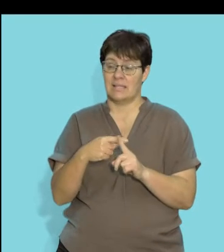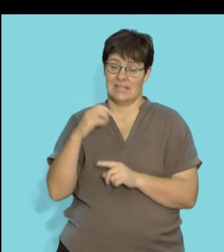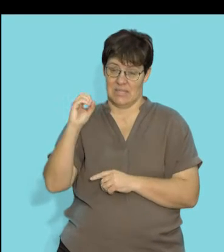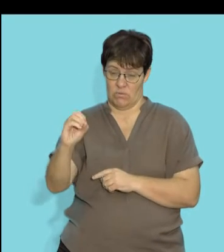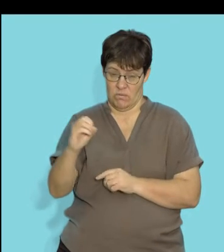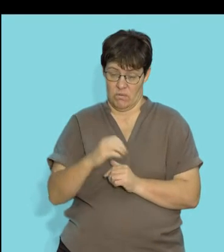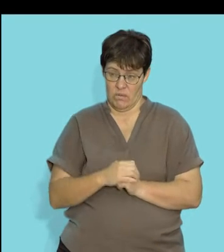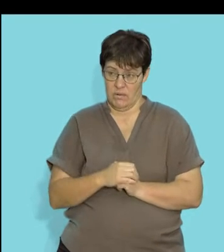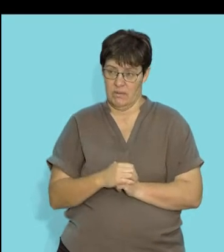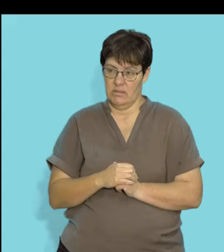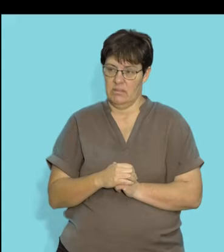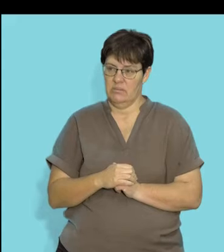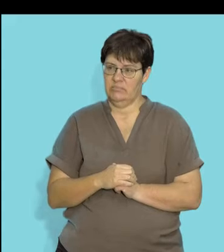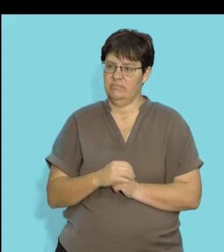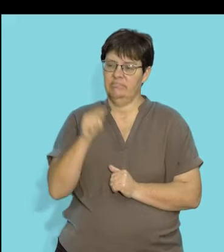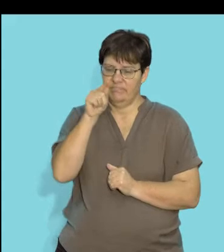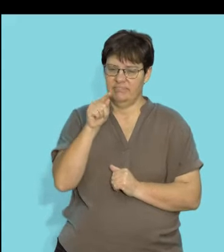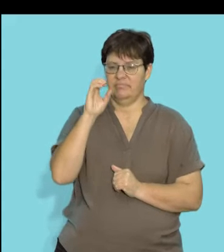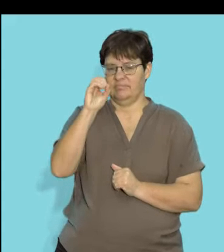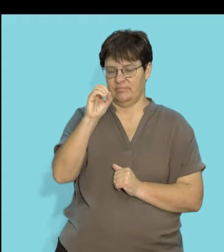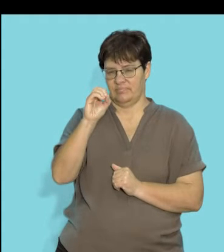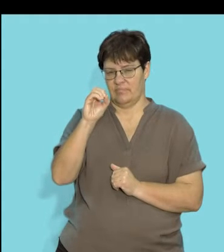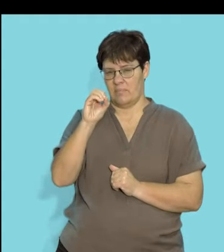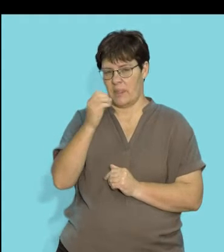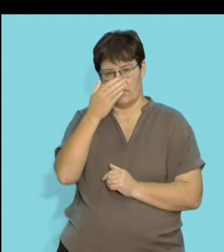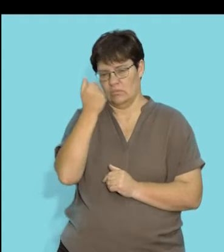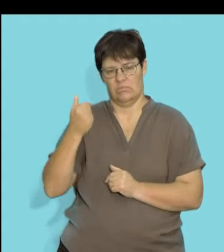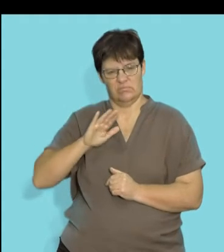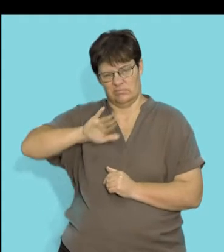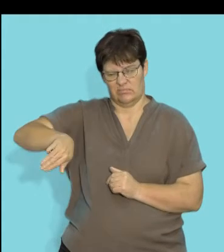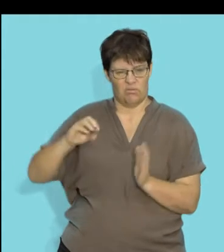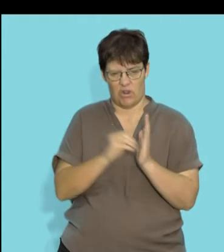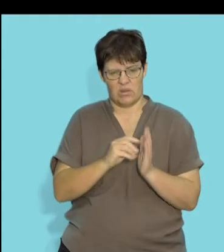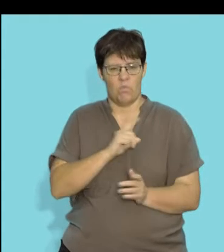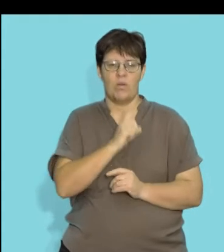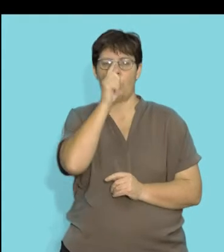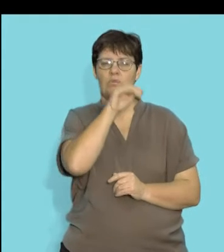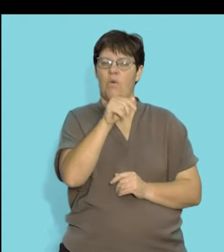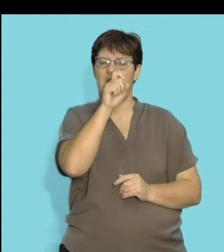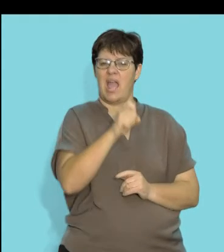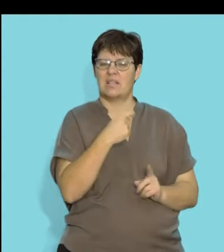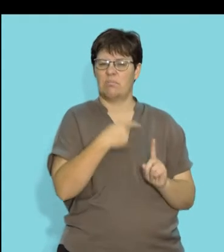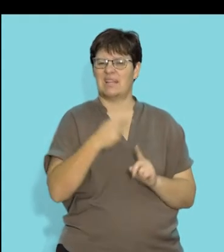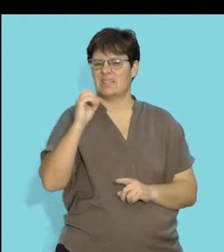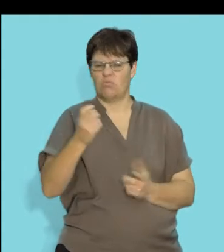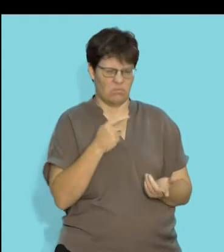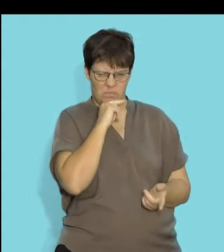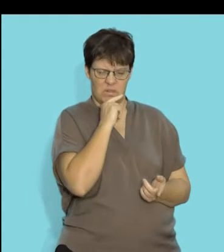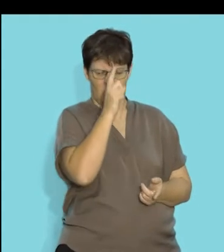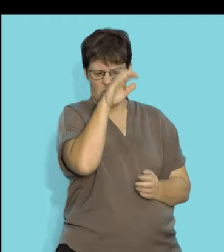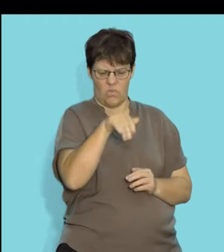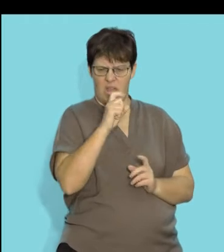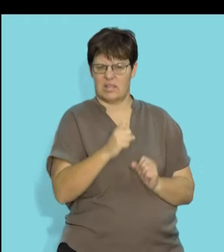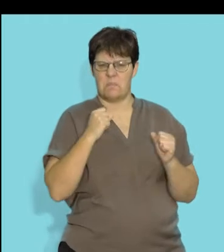means it is plus 0, right? So the 0 part, we don't write it because 1 over x plus 0 is 1